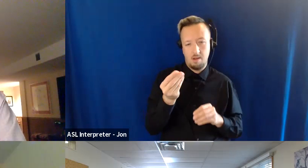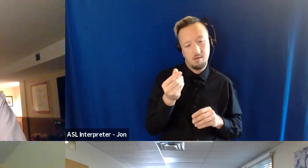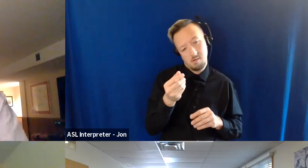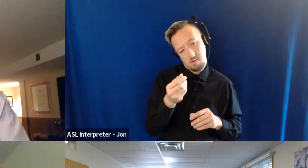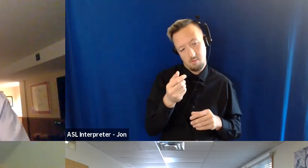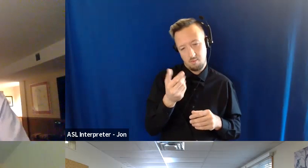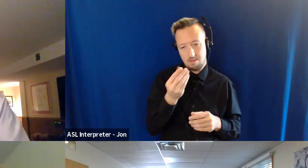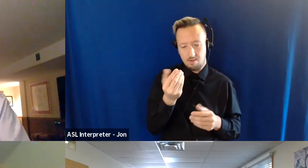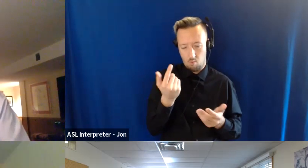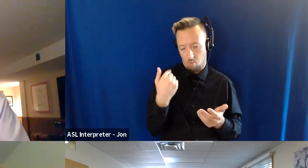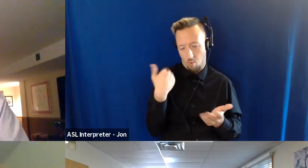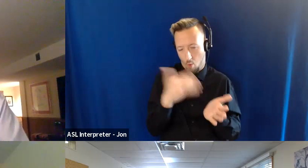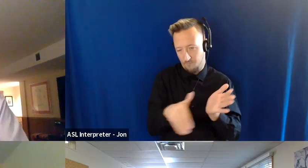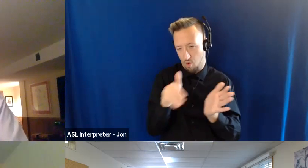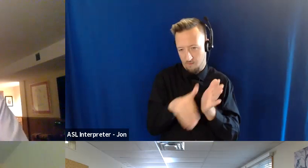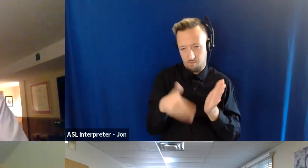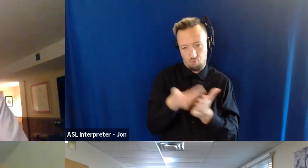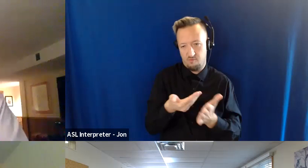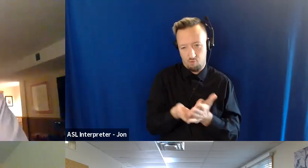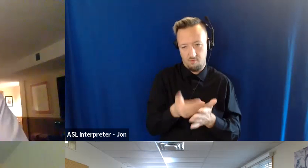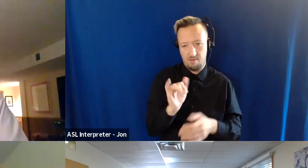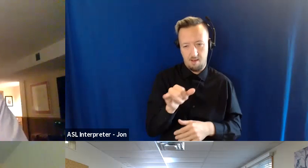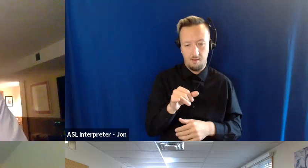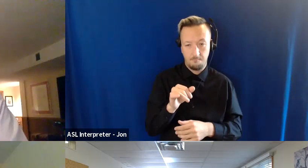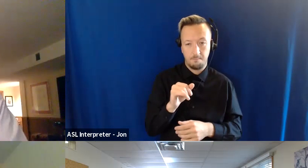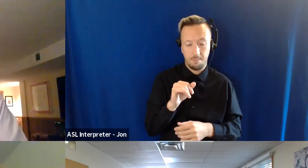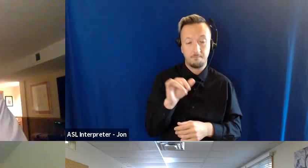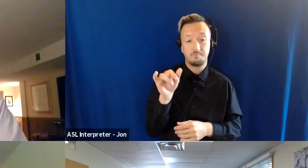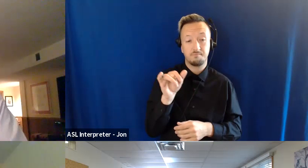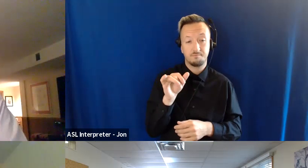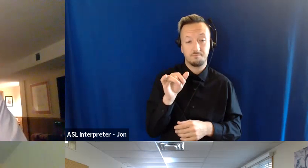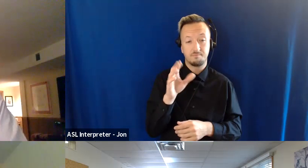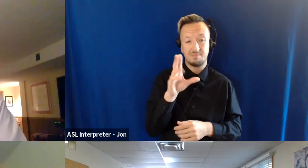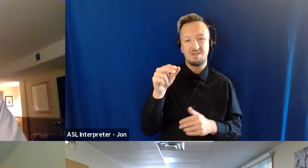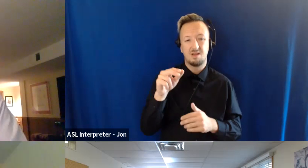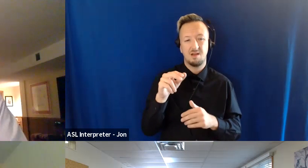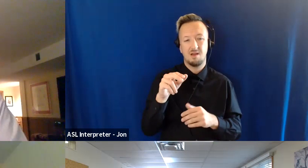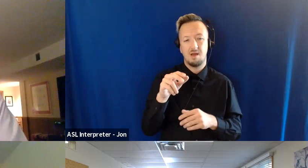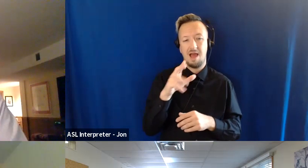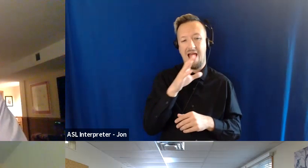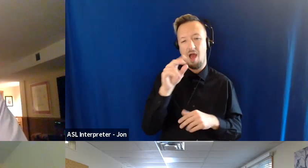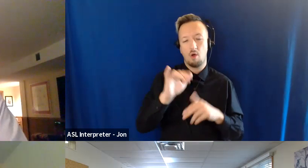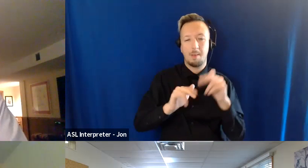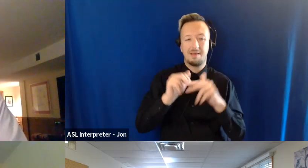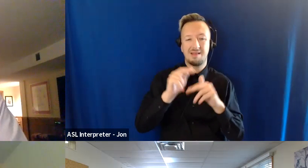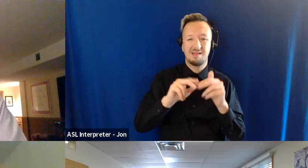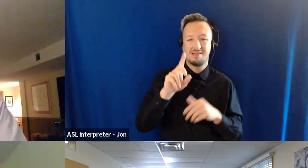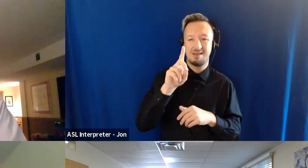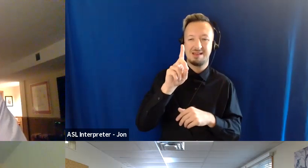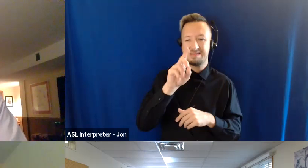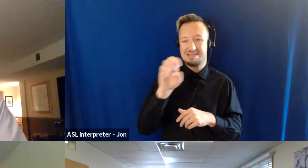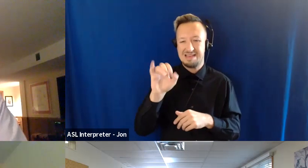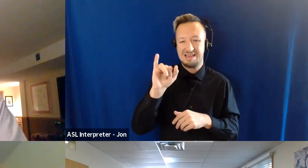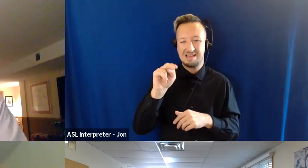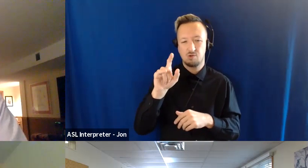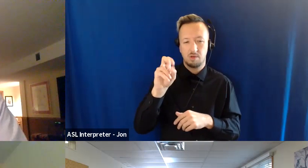we've proven over and over again. And then I would say to build on the deinstitutionalization that was mentioned by